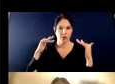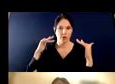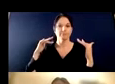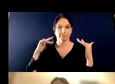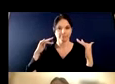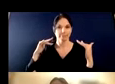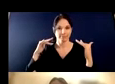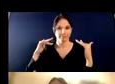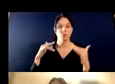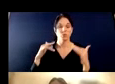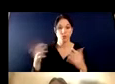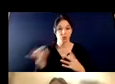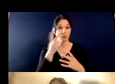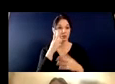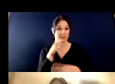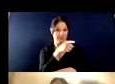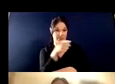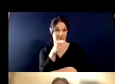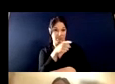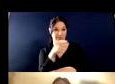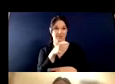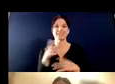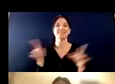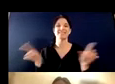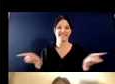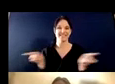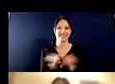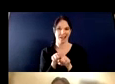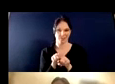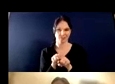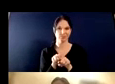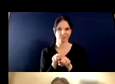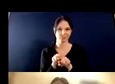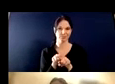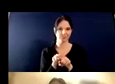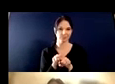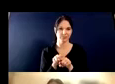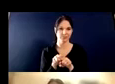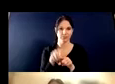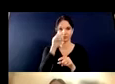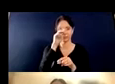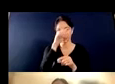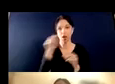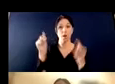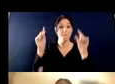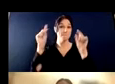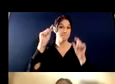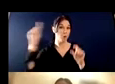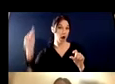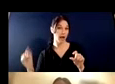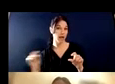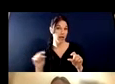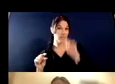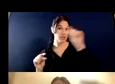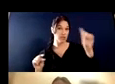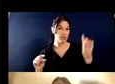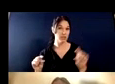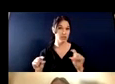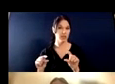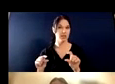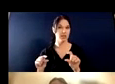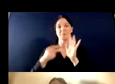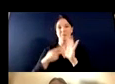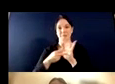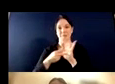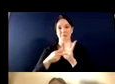was the same via air and bone conduction. Now, when brackets are used, like in this case, it means that the tone was presented to